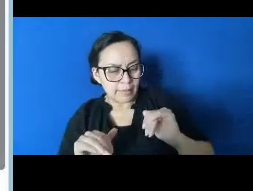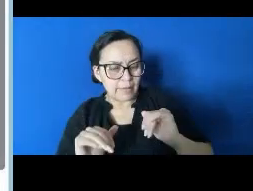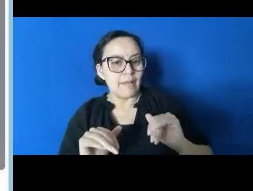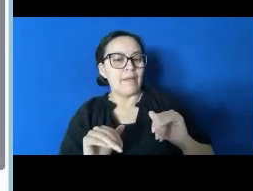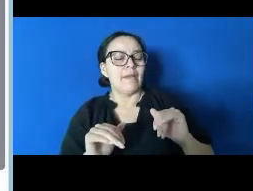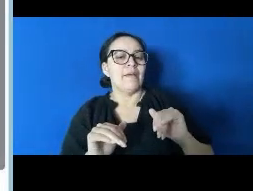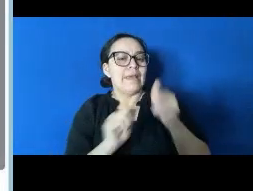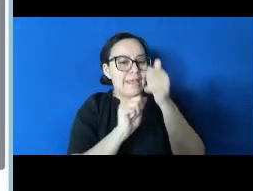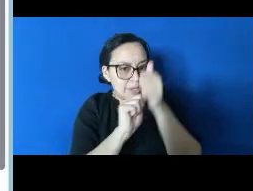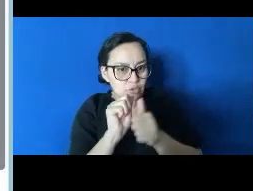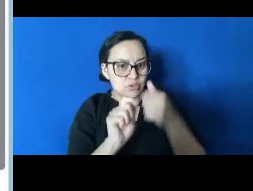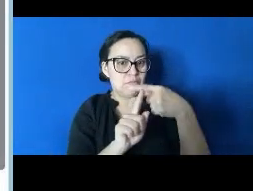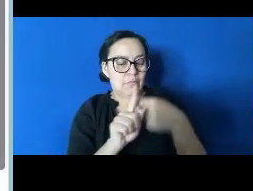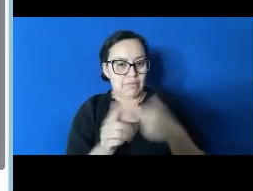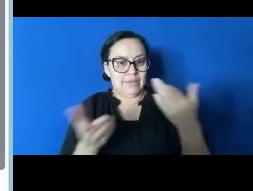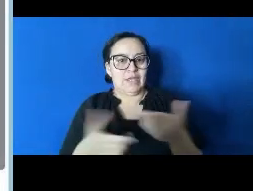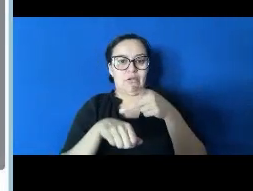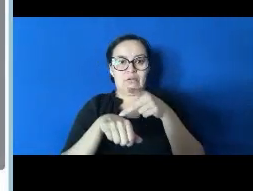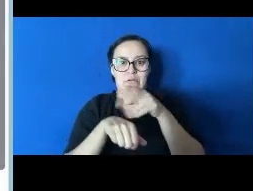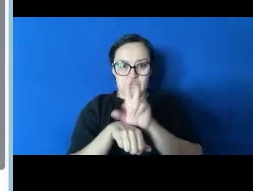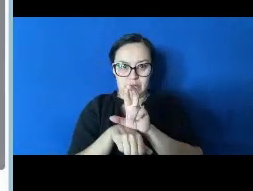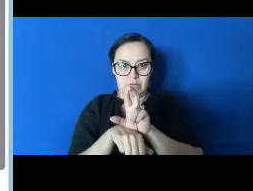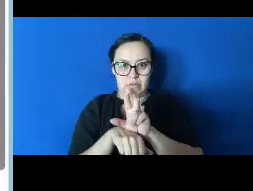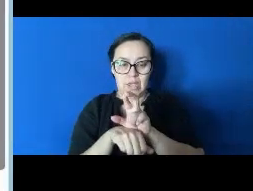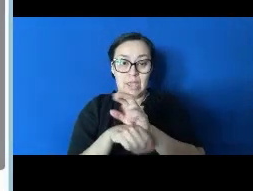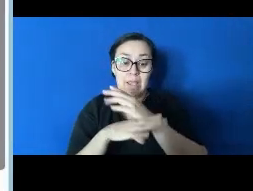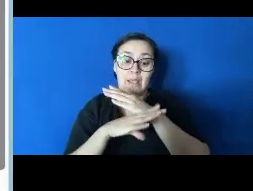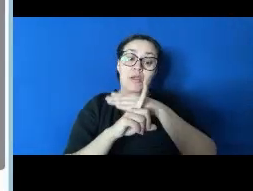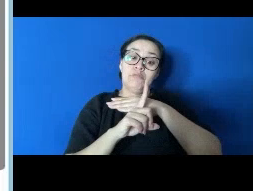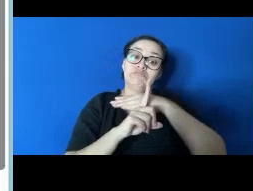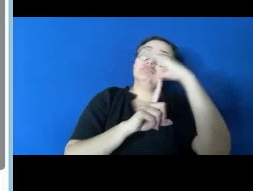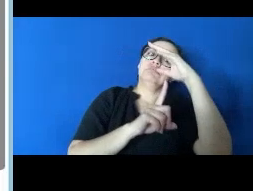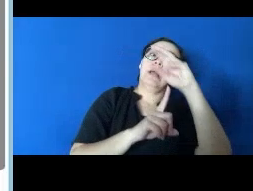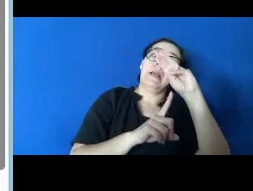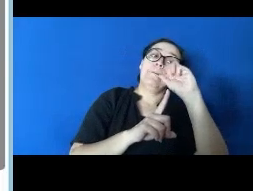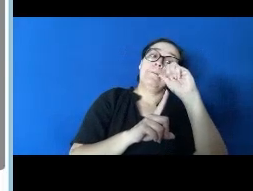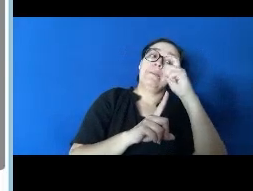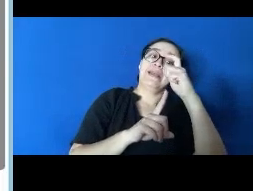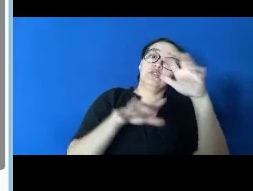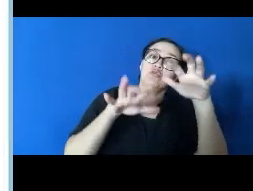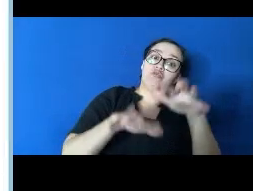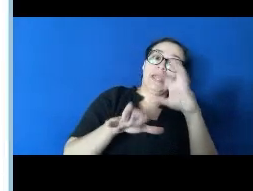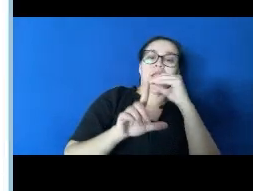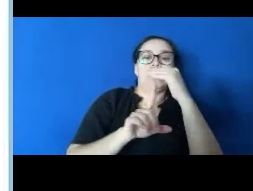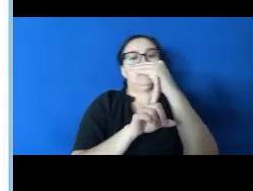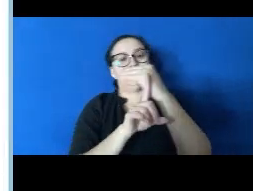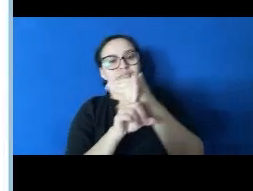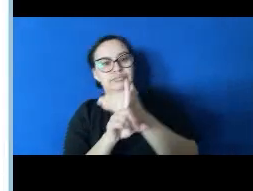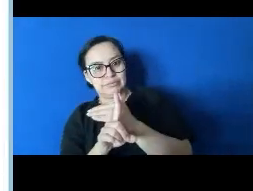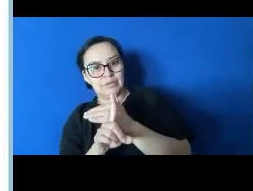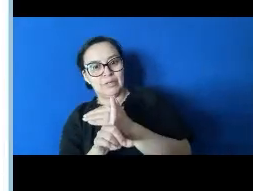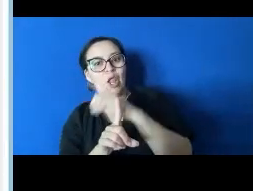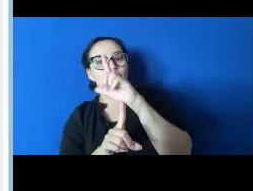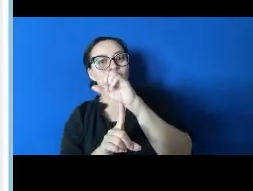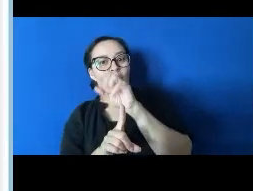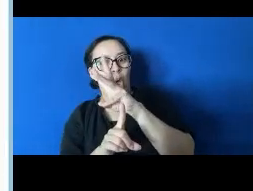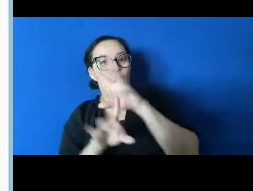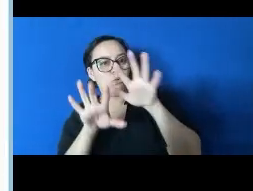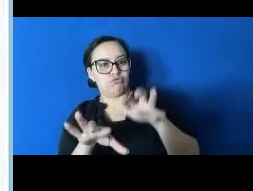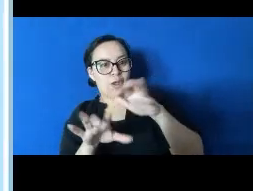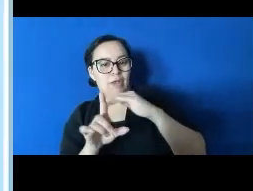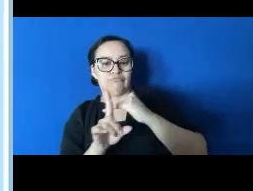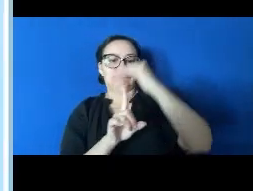can do the same thing with temperatures, minimum and maximum. And we have an interactive map whereby you can